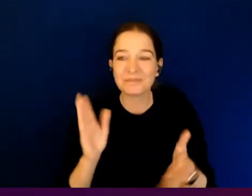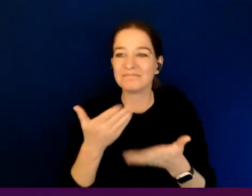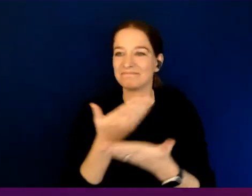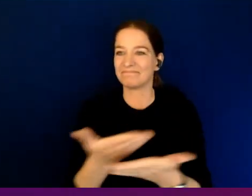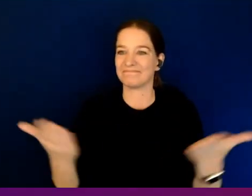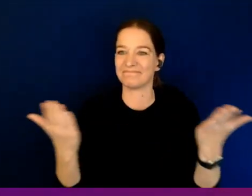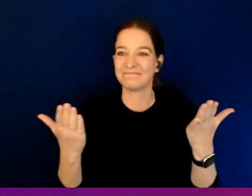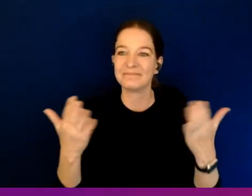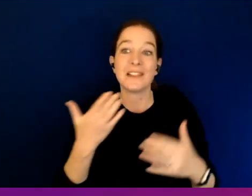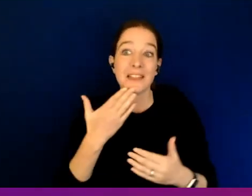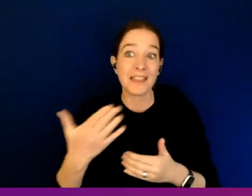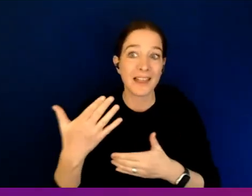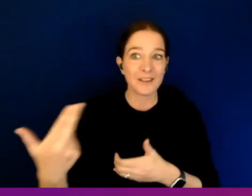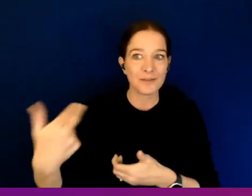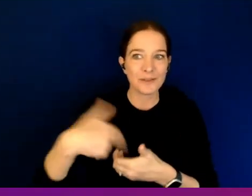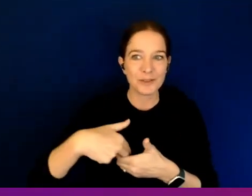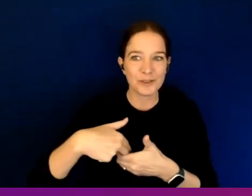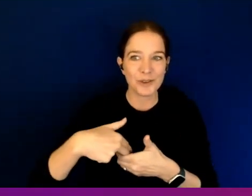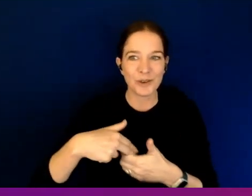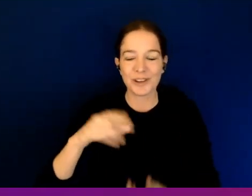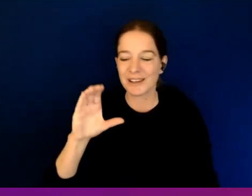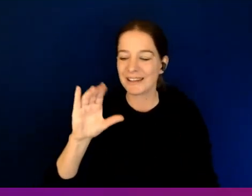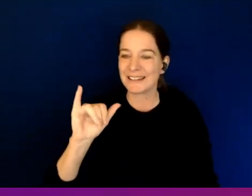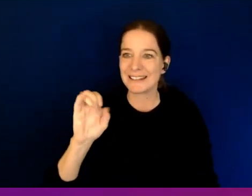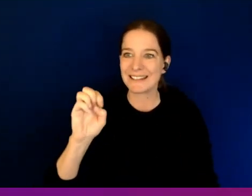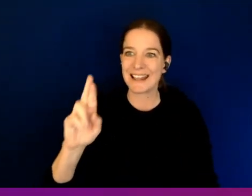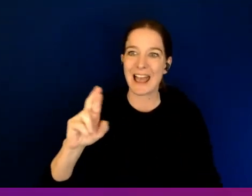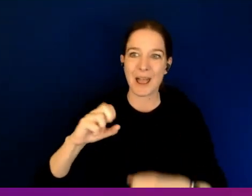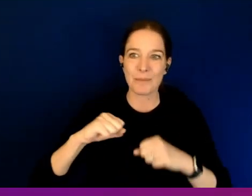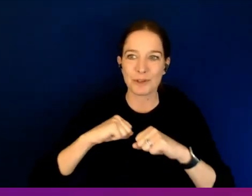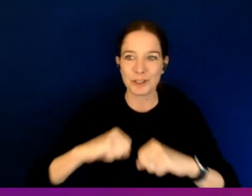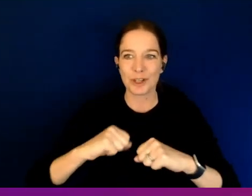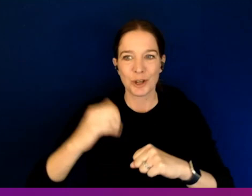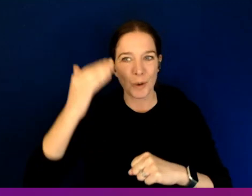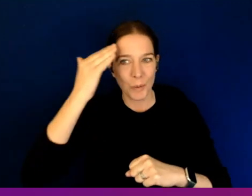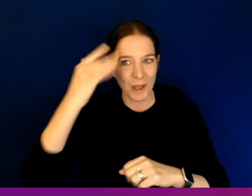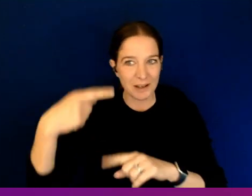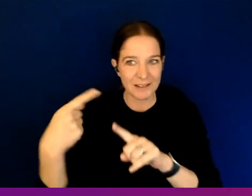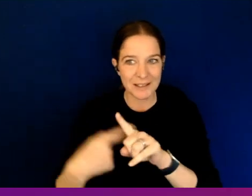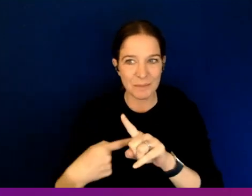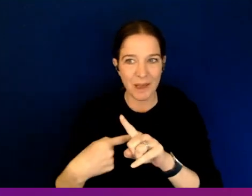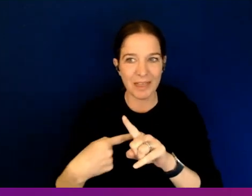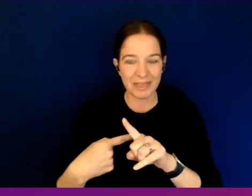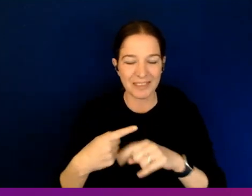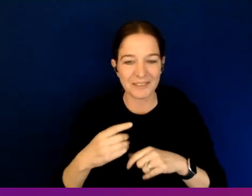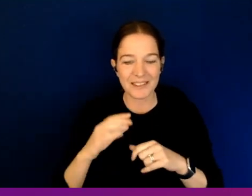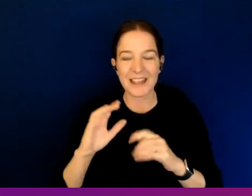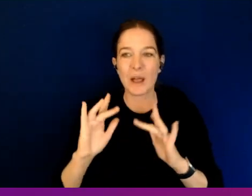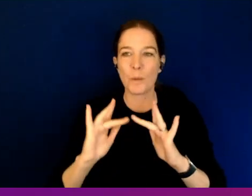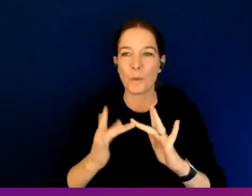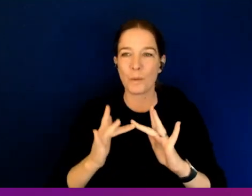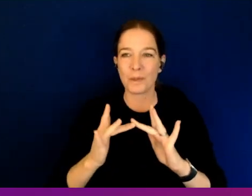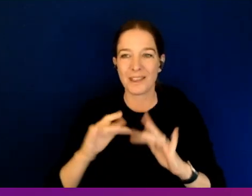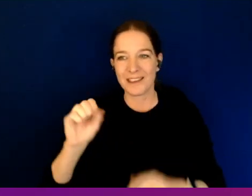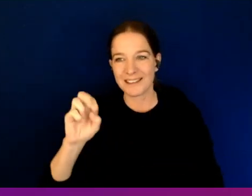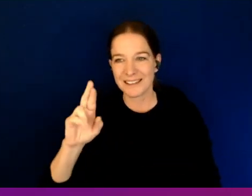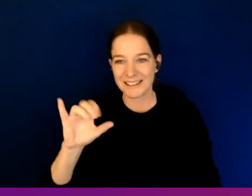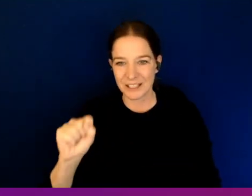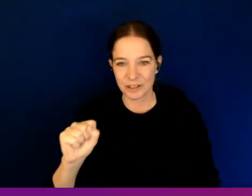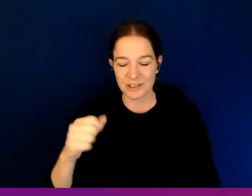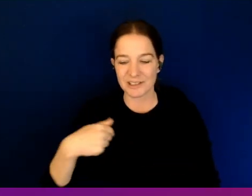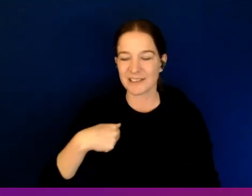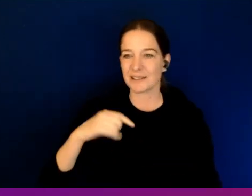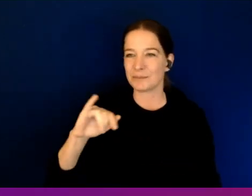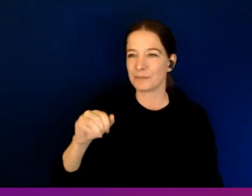Hello, everybody. Thank you so much for joining the Cybersecurity Awareness Month webinar series. My name is Jay Covington. I'm the section chief for the Stakeholder